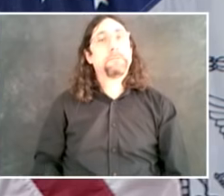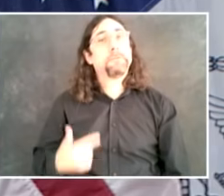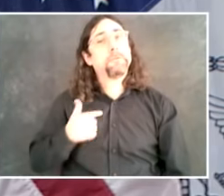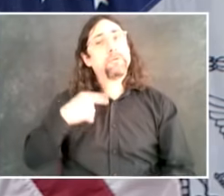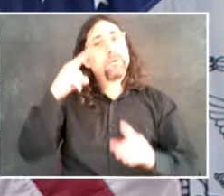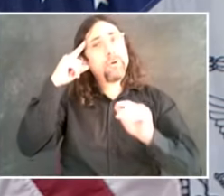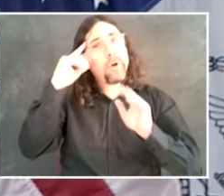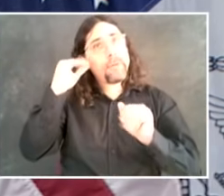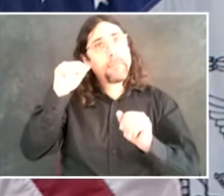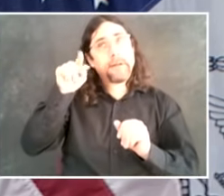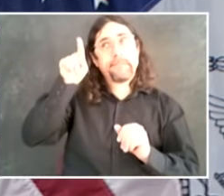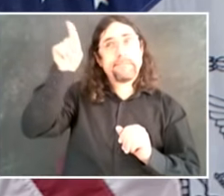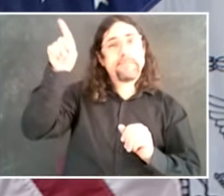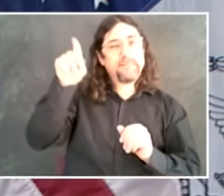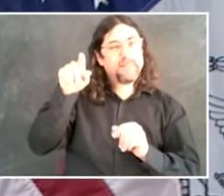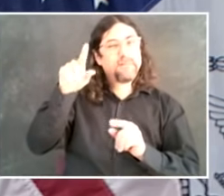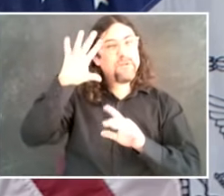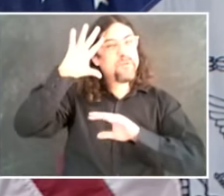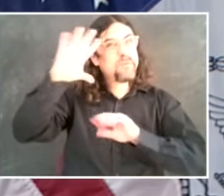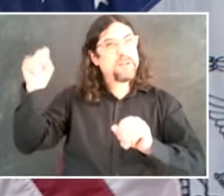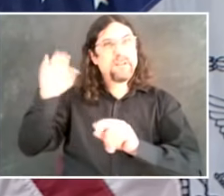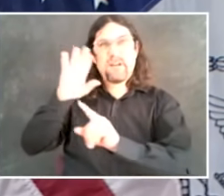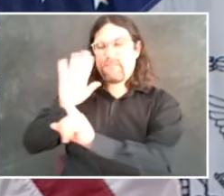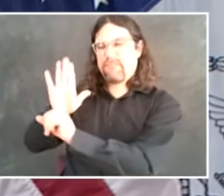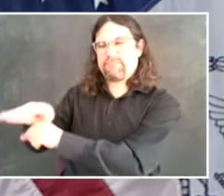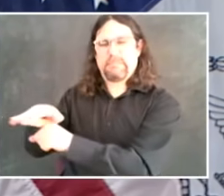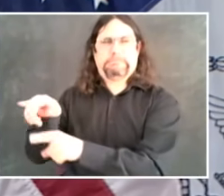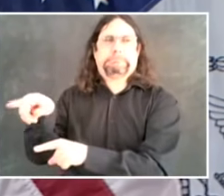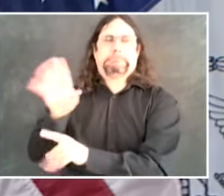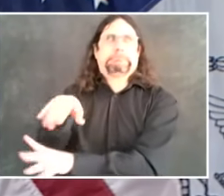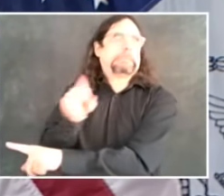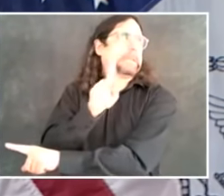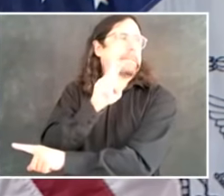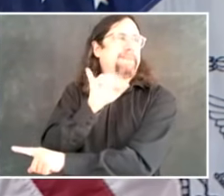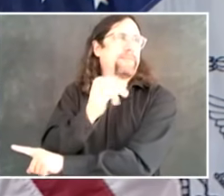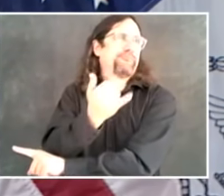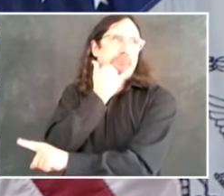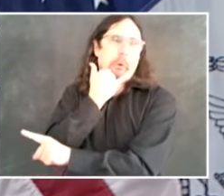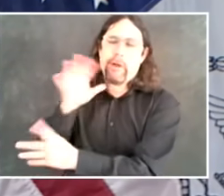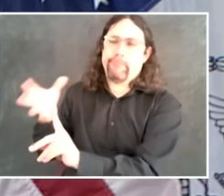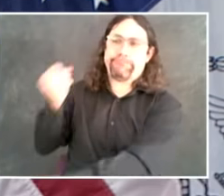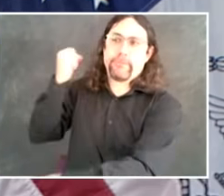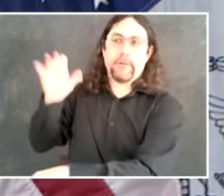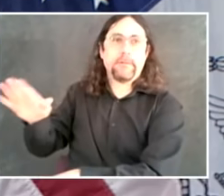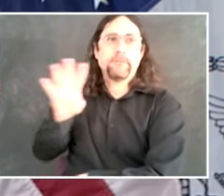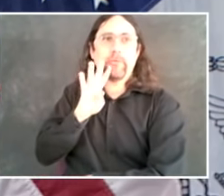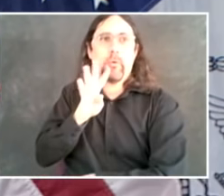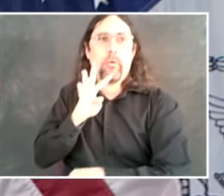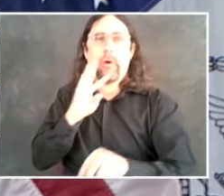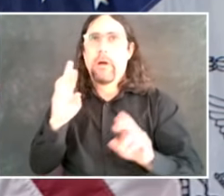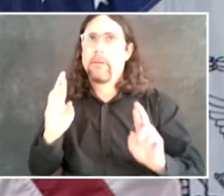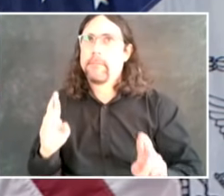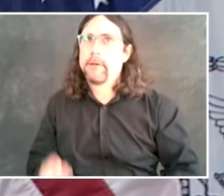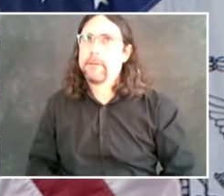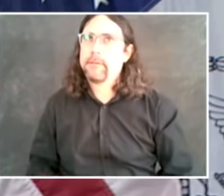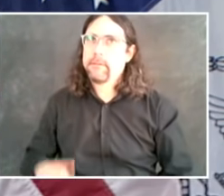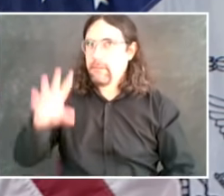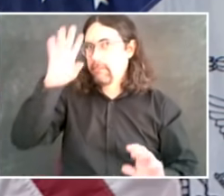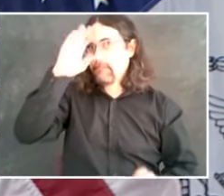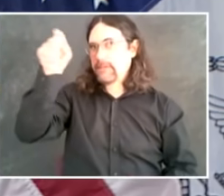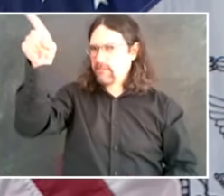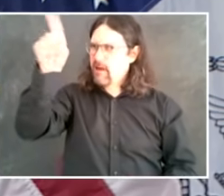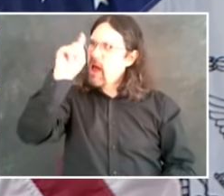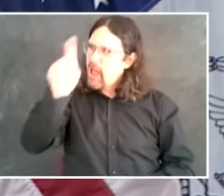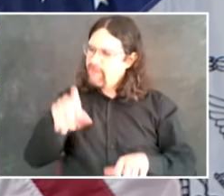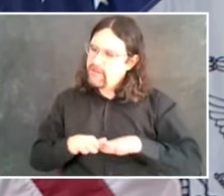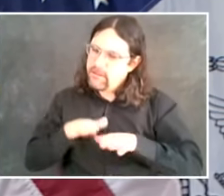economic advisor if he could say something like that. The president needs to speak up and say that's absolutely unacceptable. Right now, we know